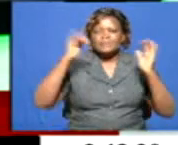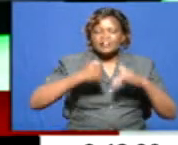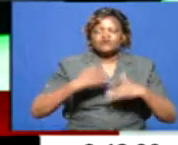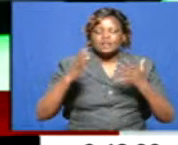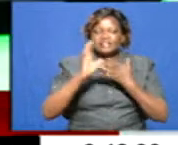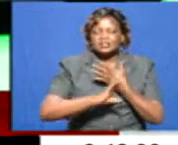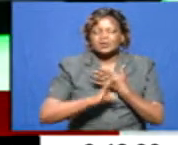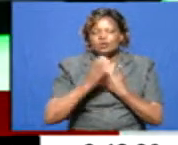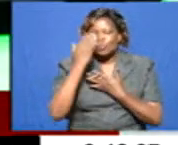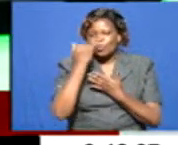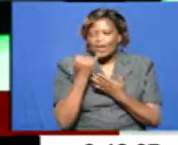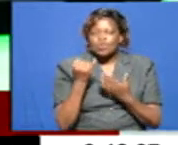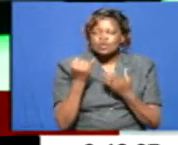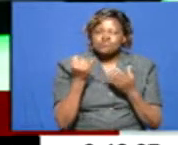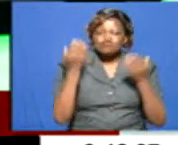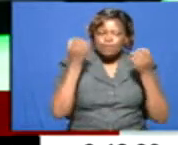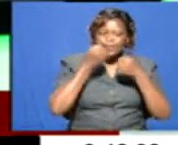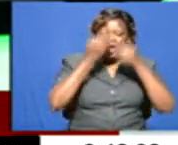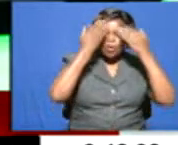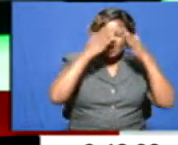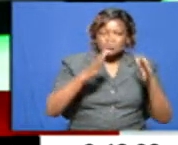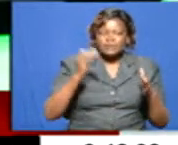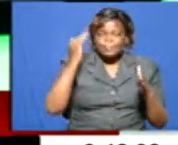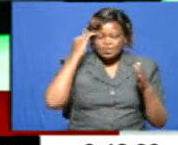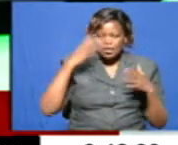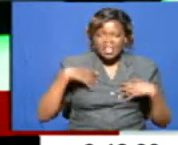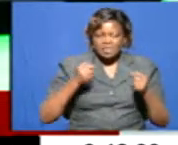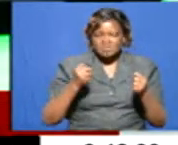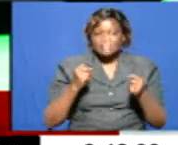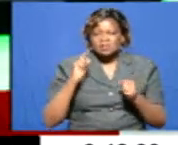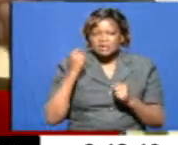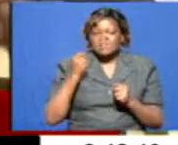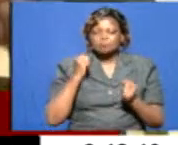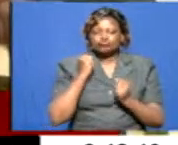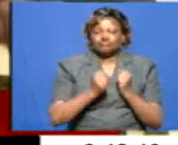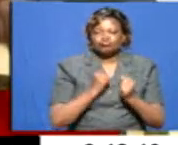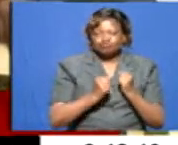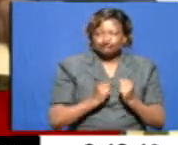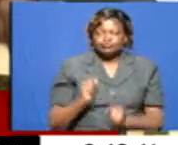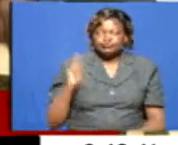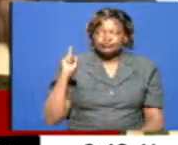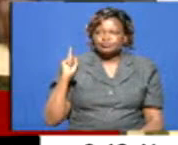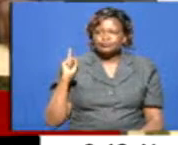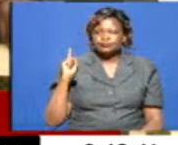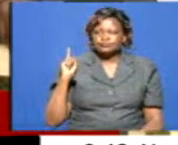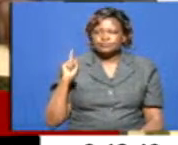a bid to create awareness on the mental health among Kenyan athletes.